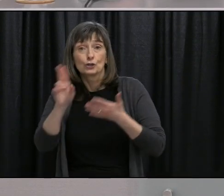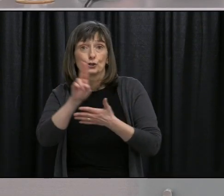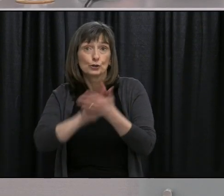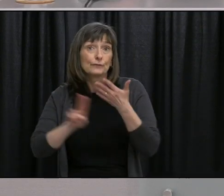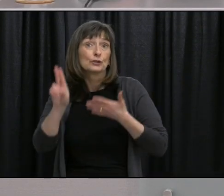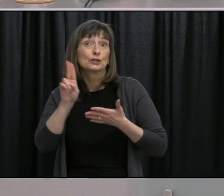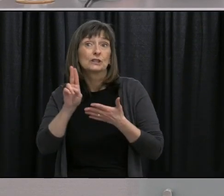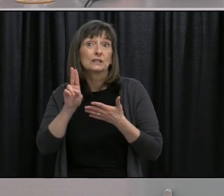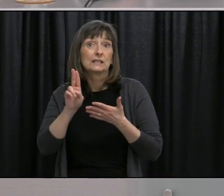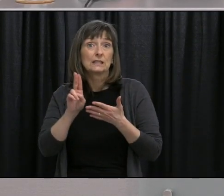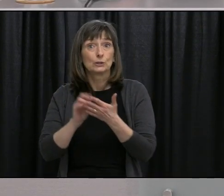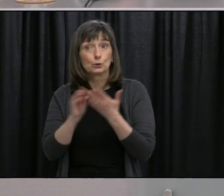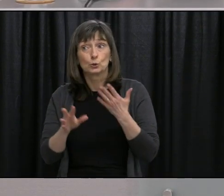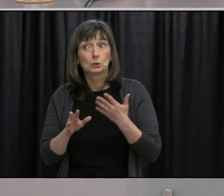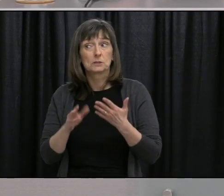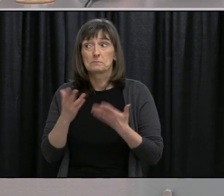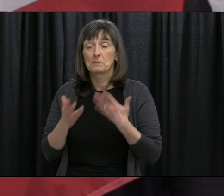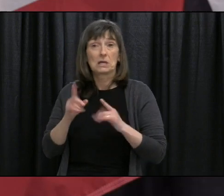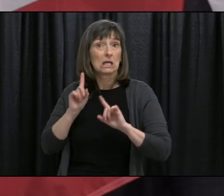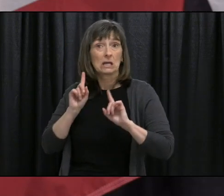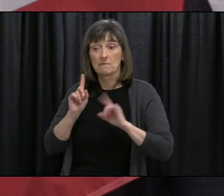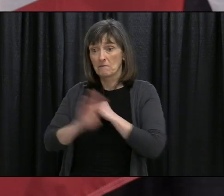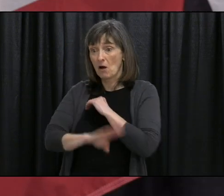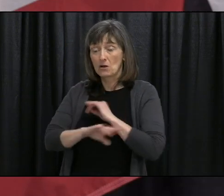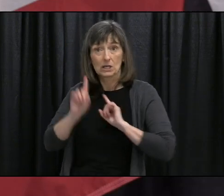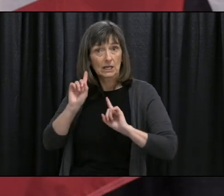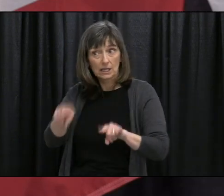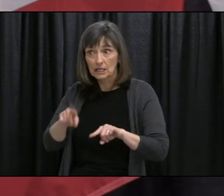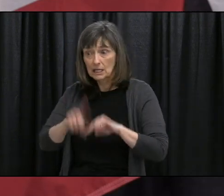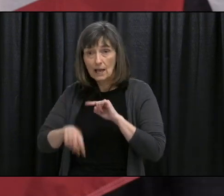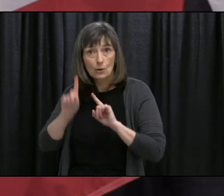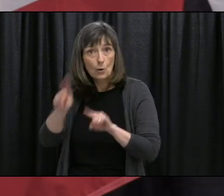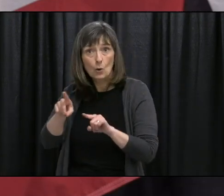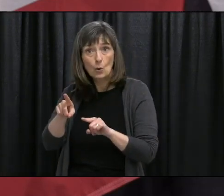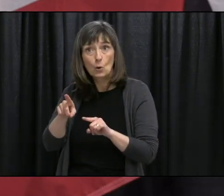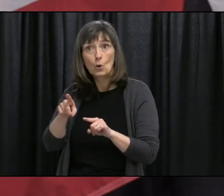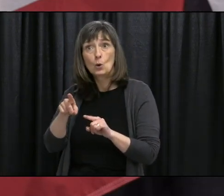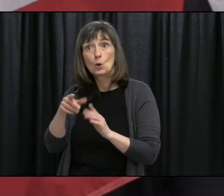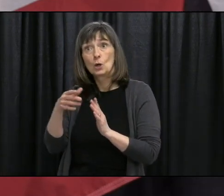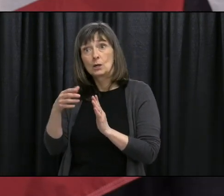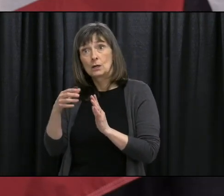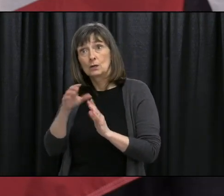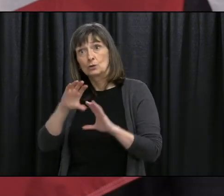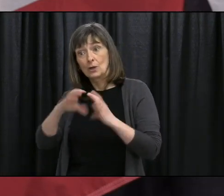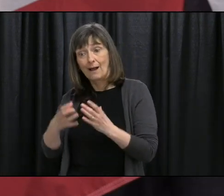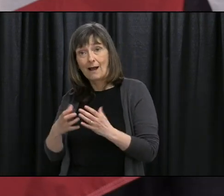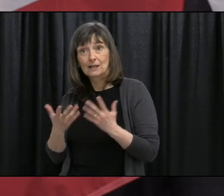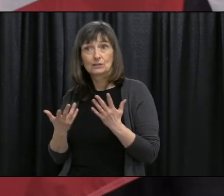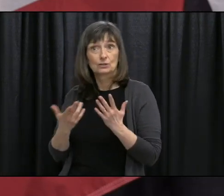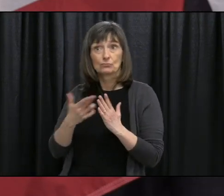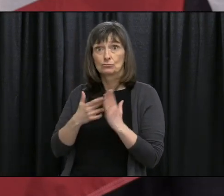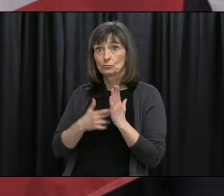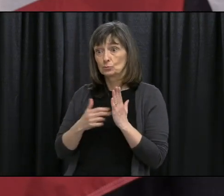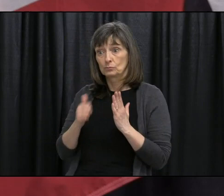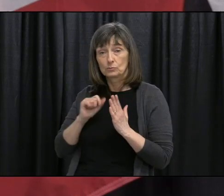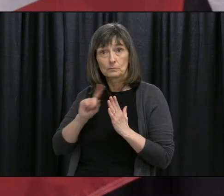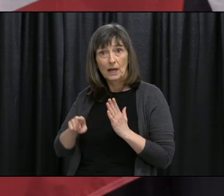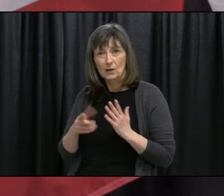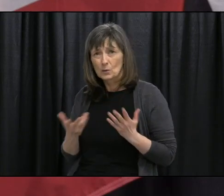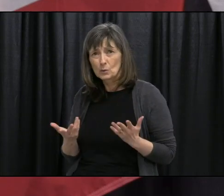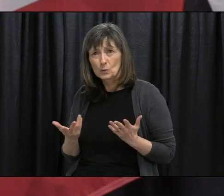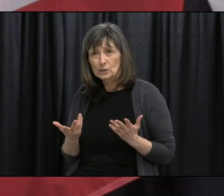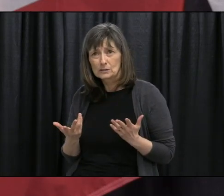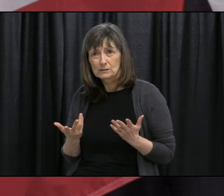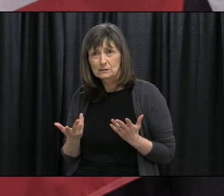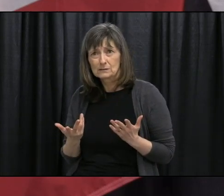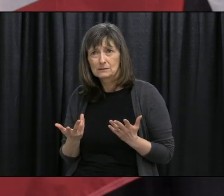Yes, you want me to comment on that? Yes, please. Yeah. I think it's one of the things that will come out of the pandemic. I think as we debrief and look at